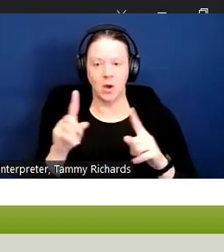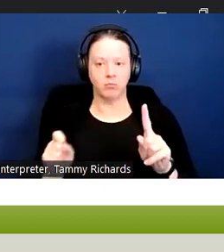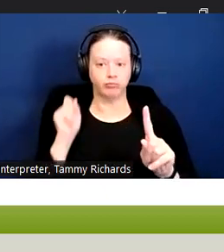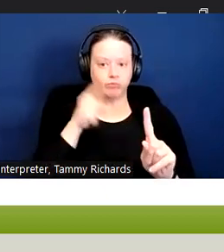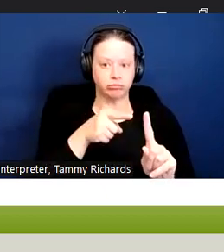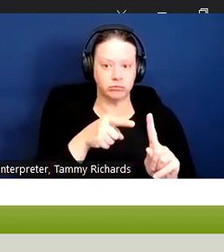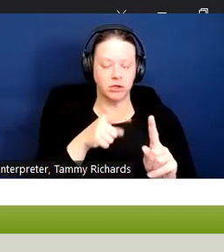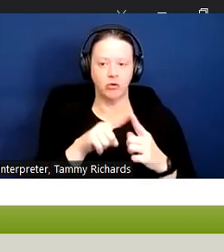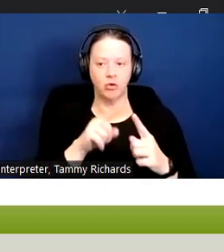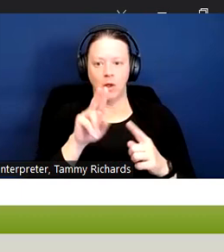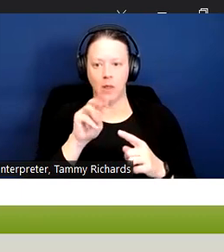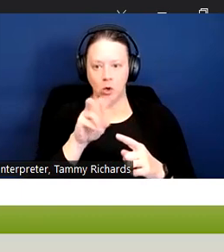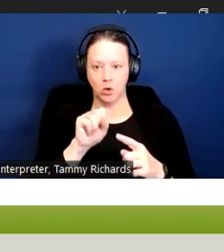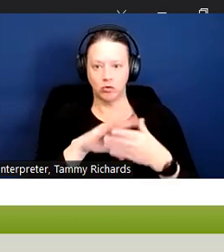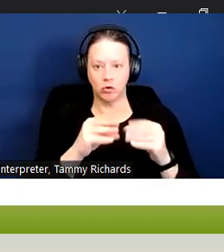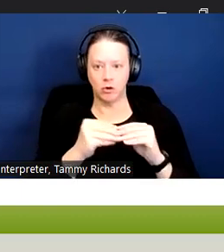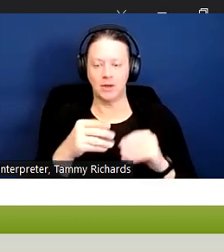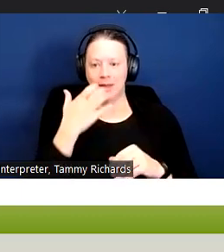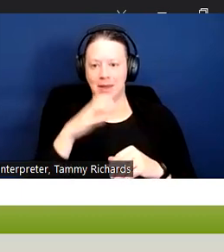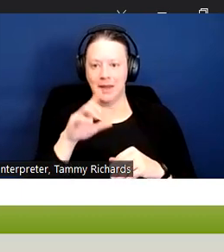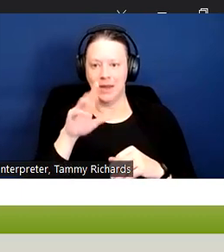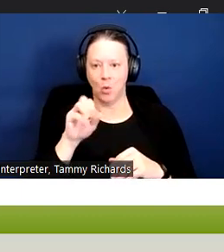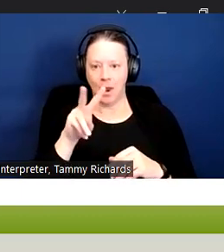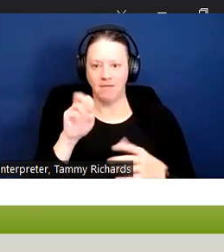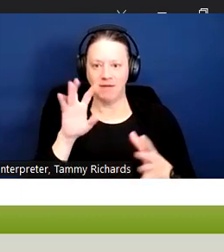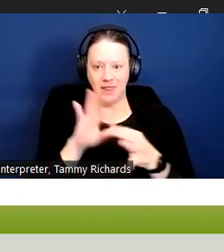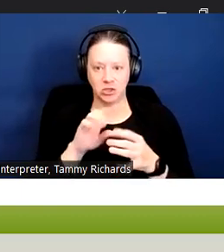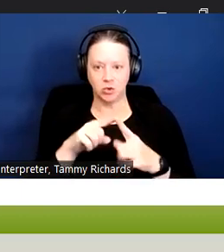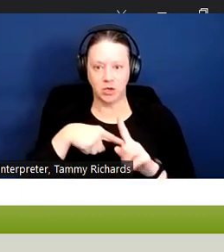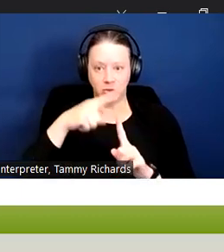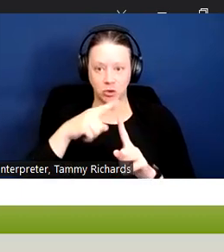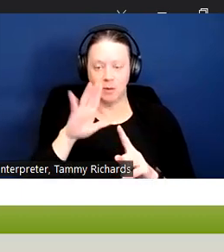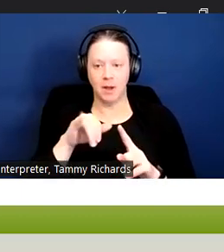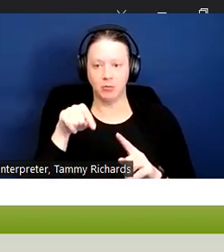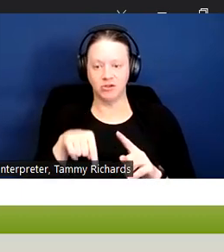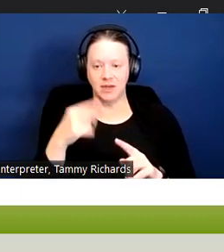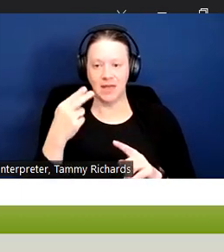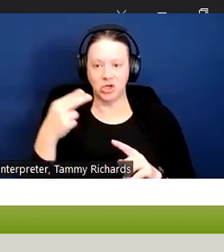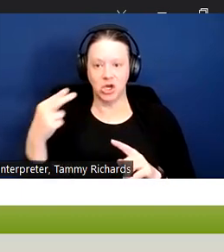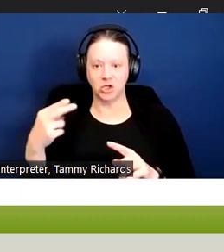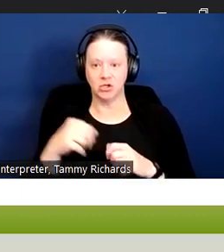the news story, heat wave link to temperatures, just by pressing H twice.